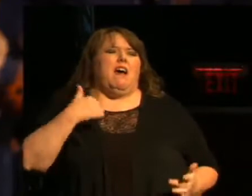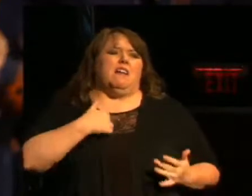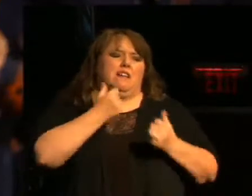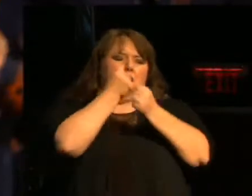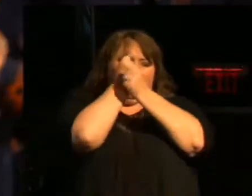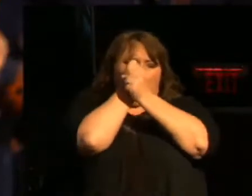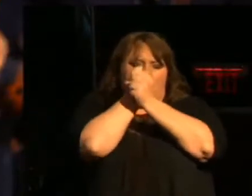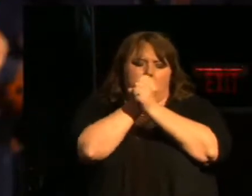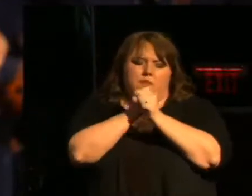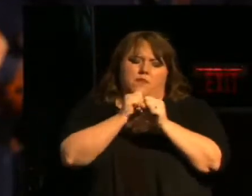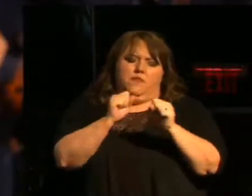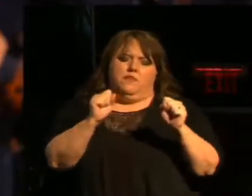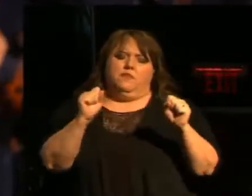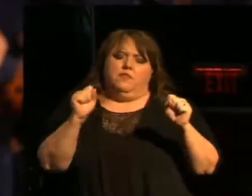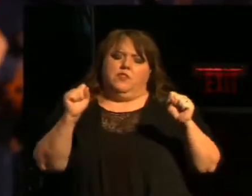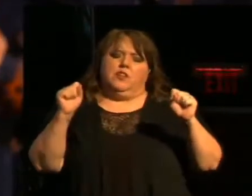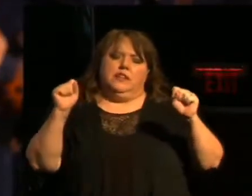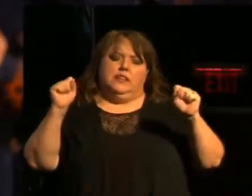it's not about